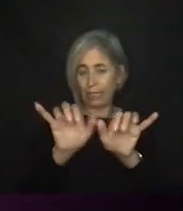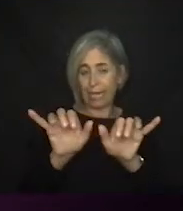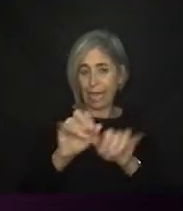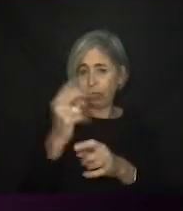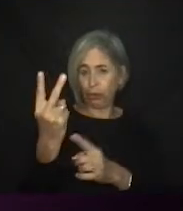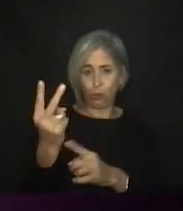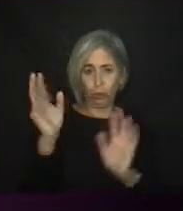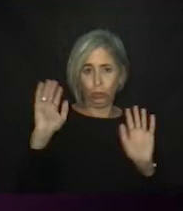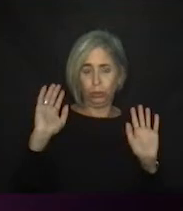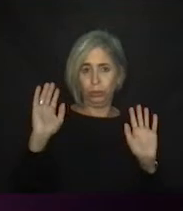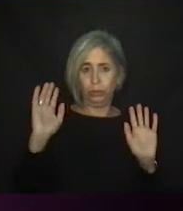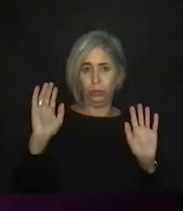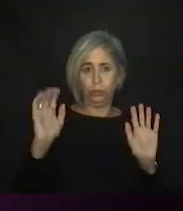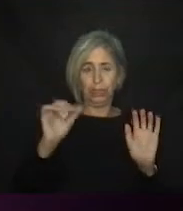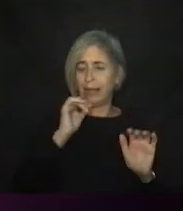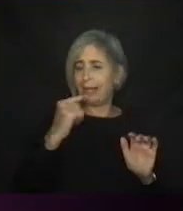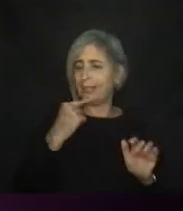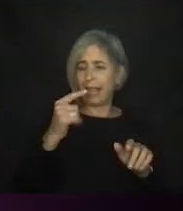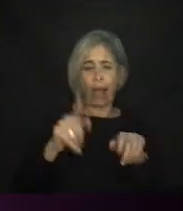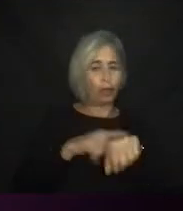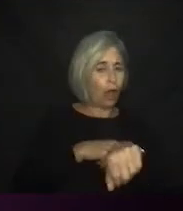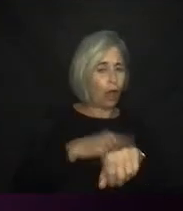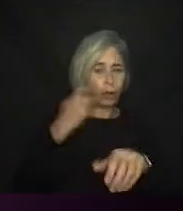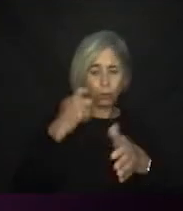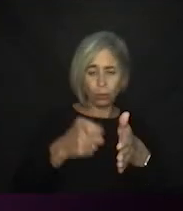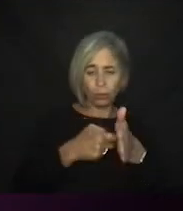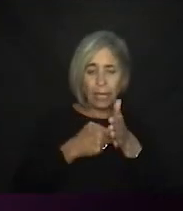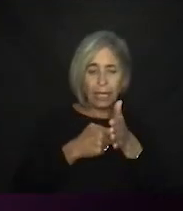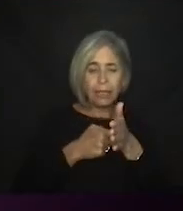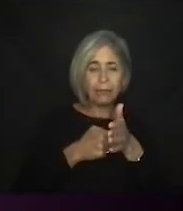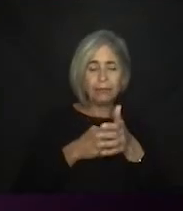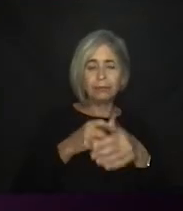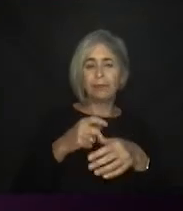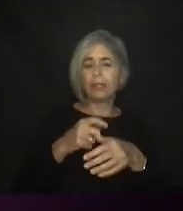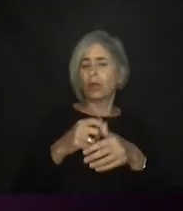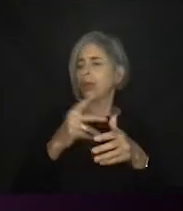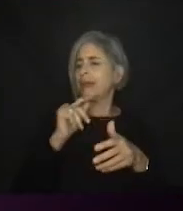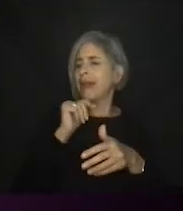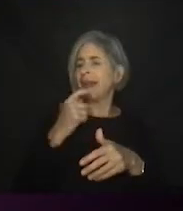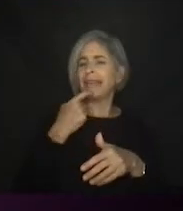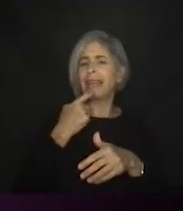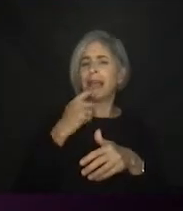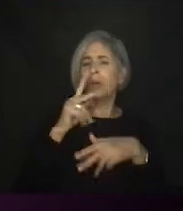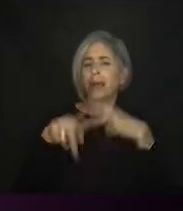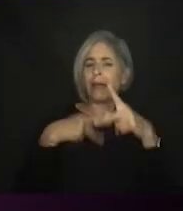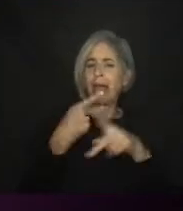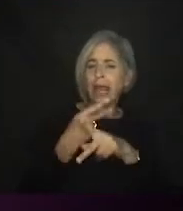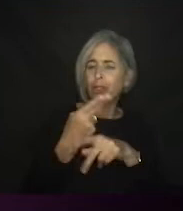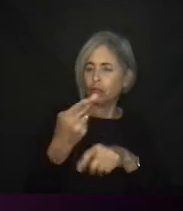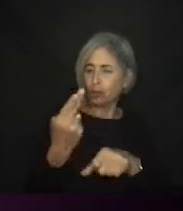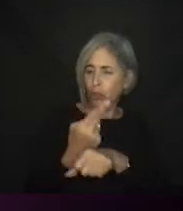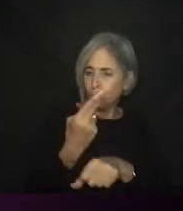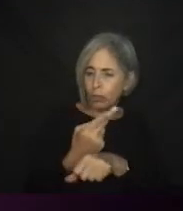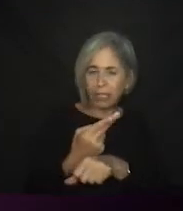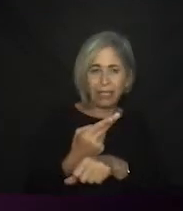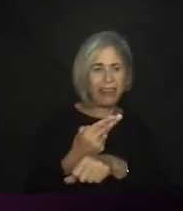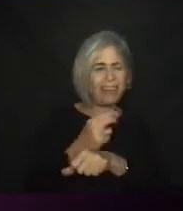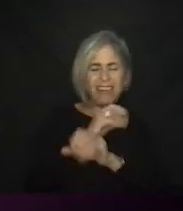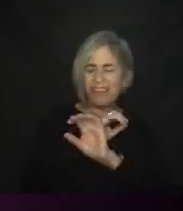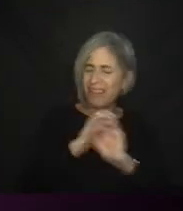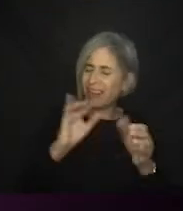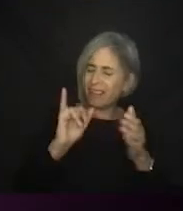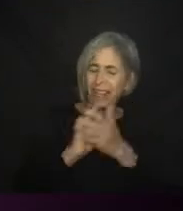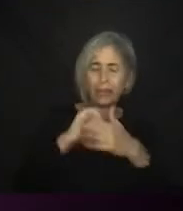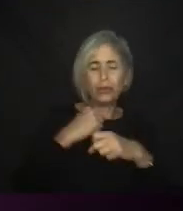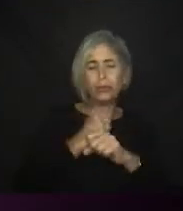scale 2. You didn't have to say how long it's going to take. You didn't have to say what type of animation you're using. You didn't have to do any